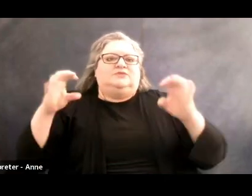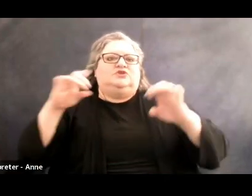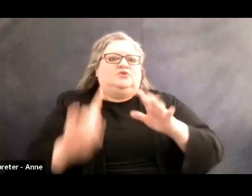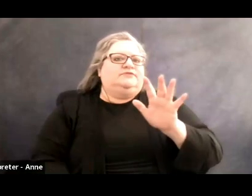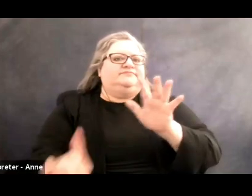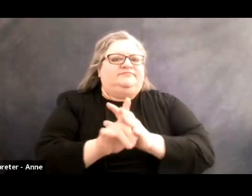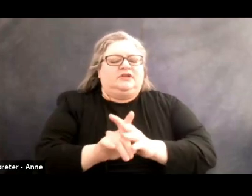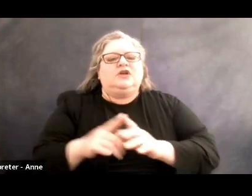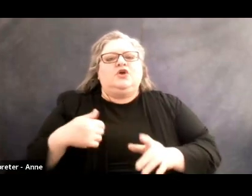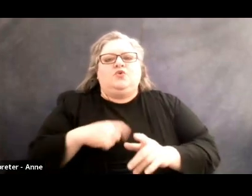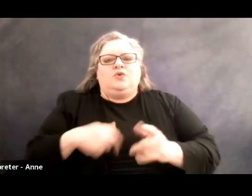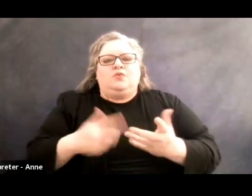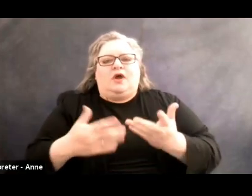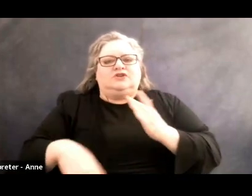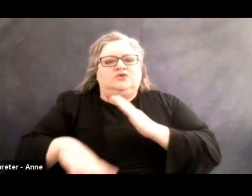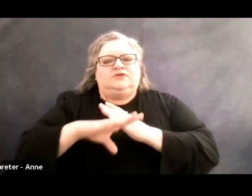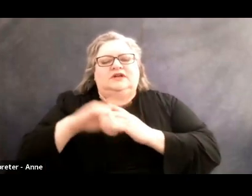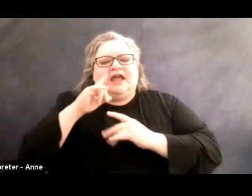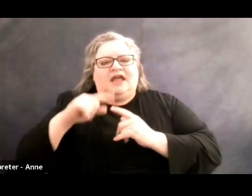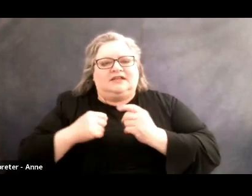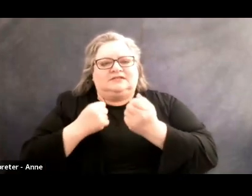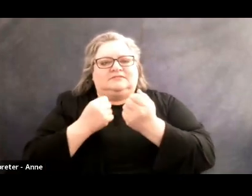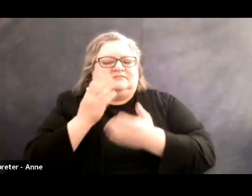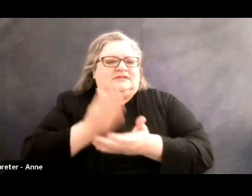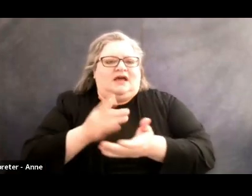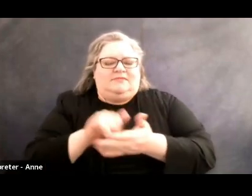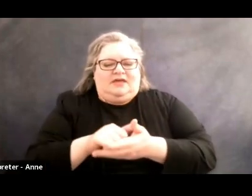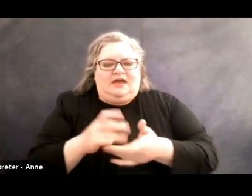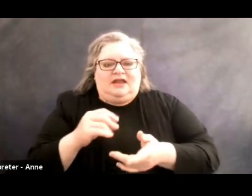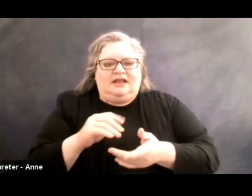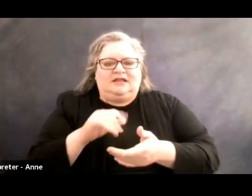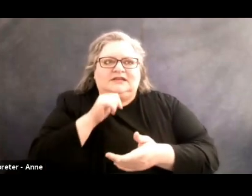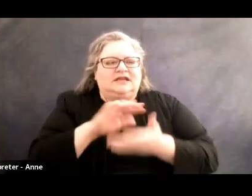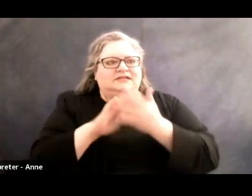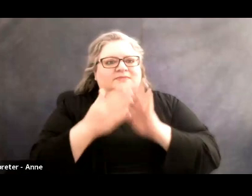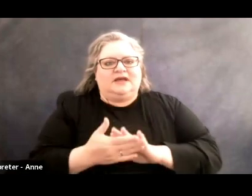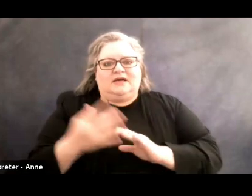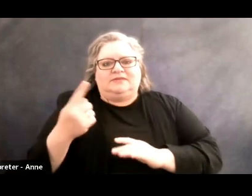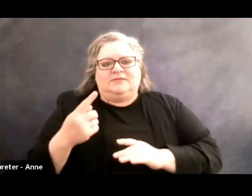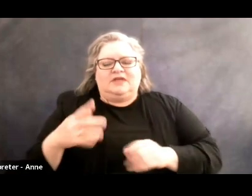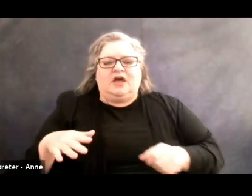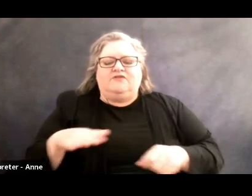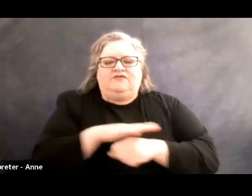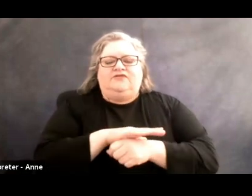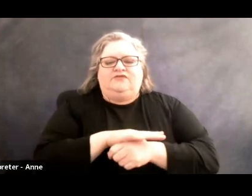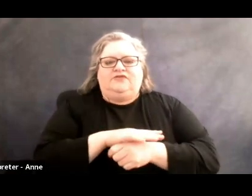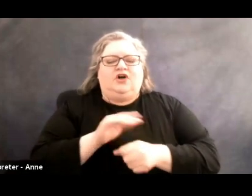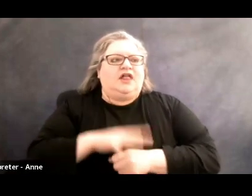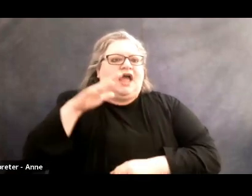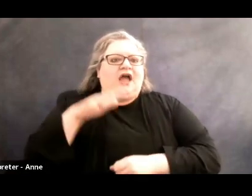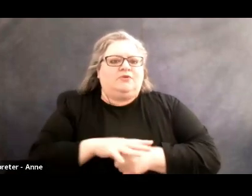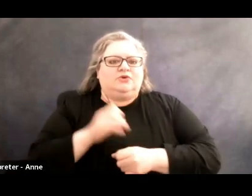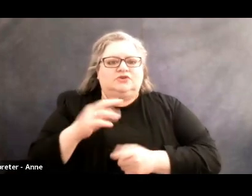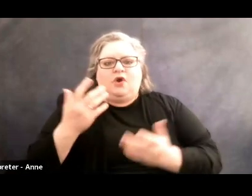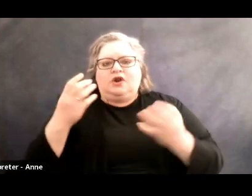stop that and it won't turn into what we call maybe a full-blown outburst or a